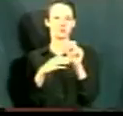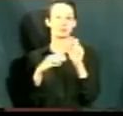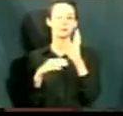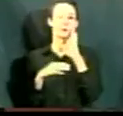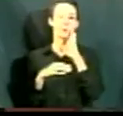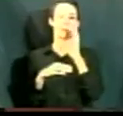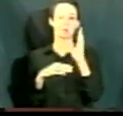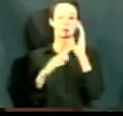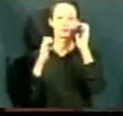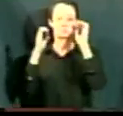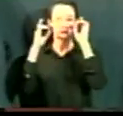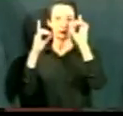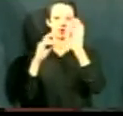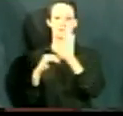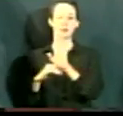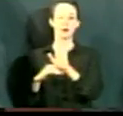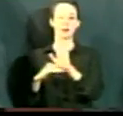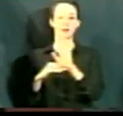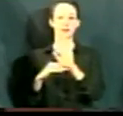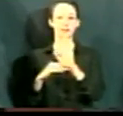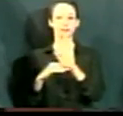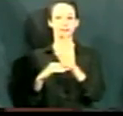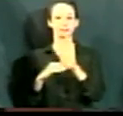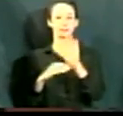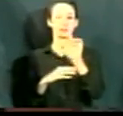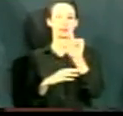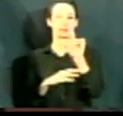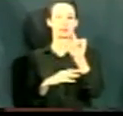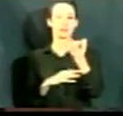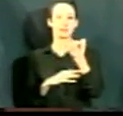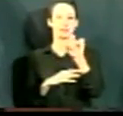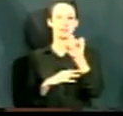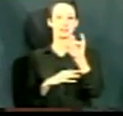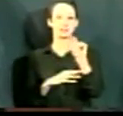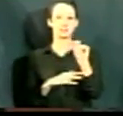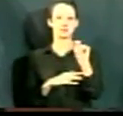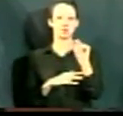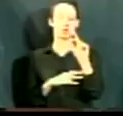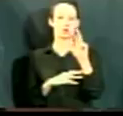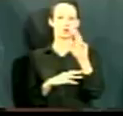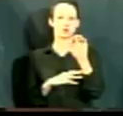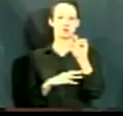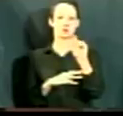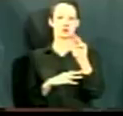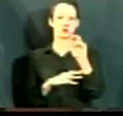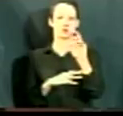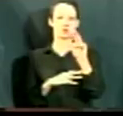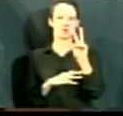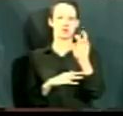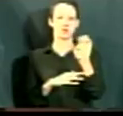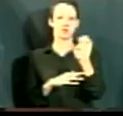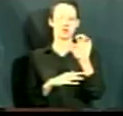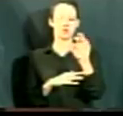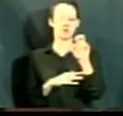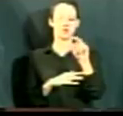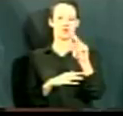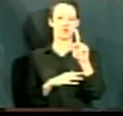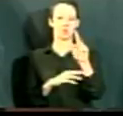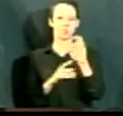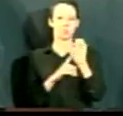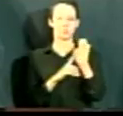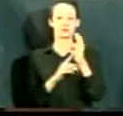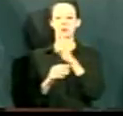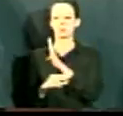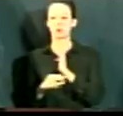educated in their least restrictive environment, and you actually say the board shall develop and periodically update a local plan